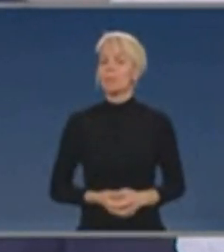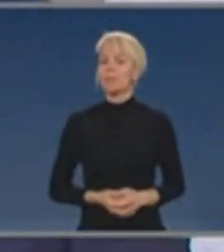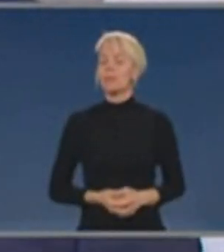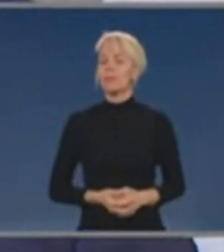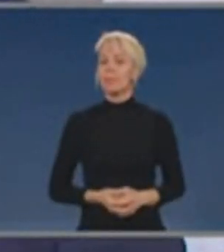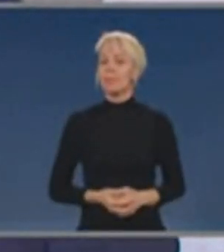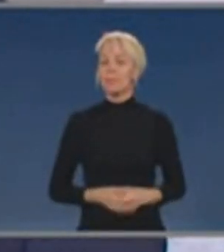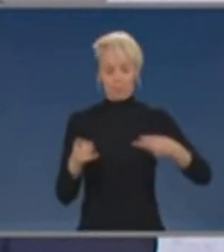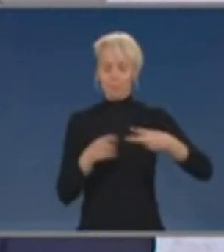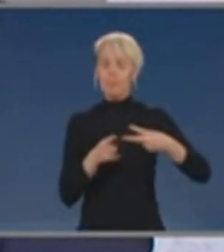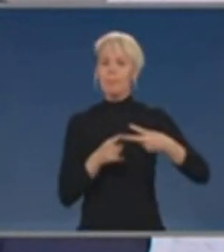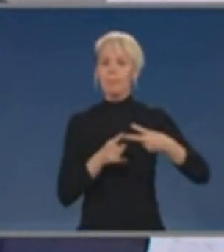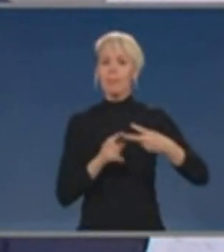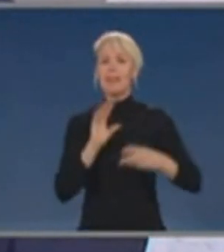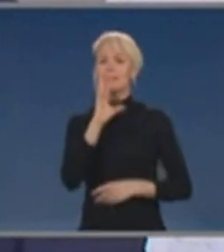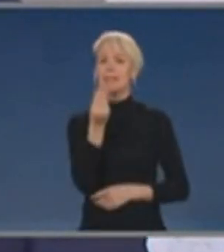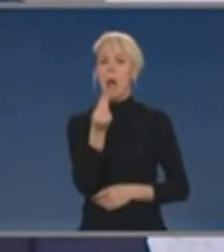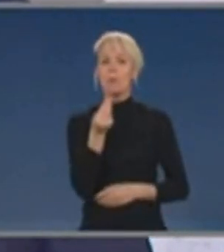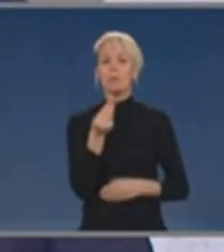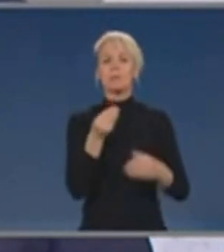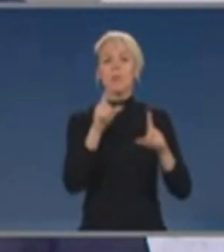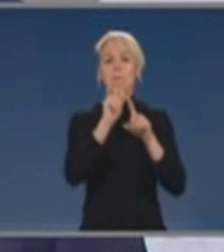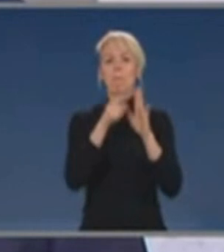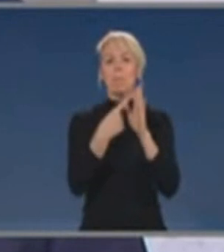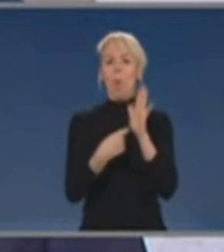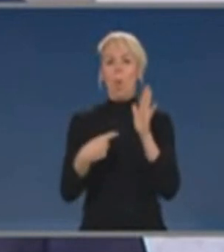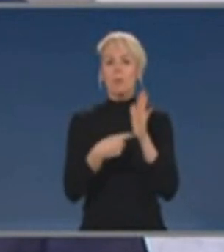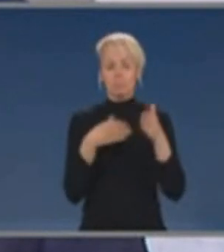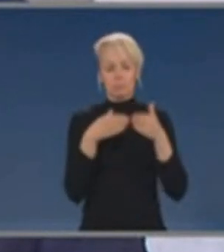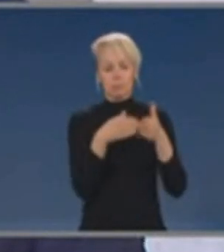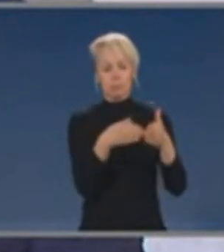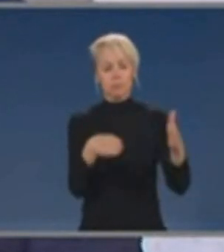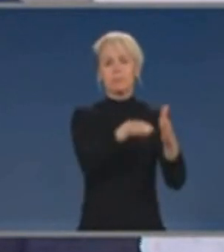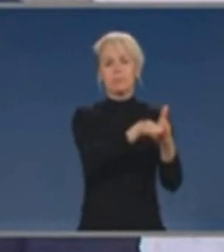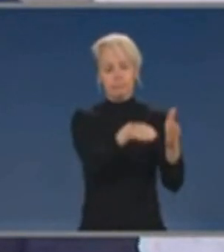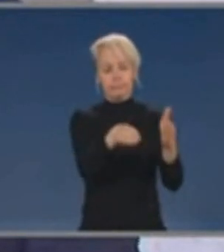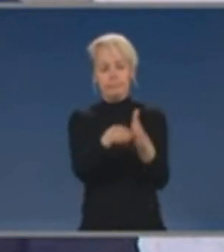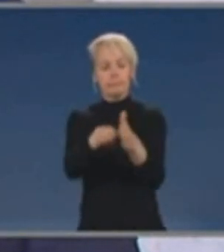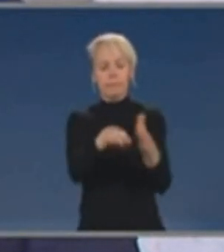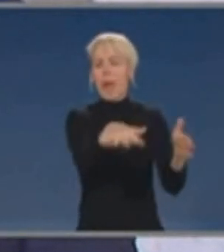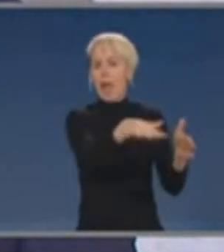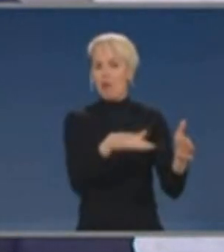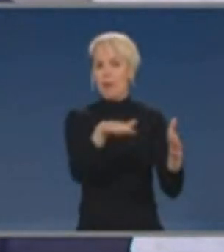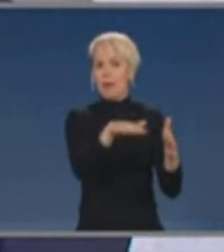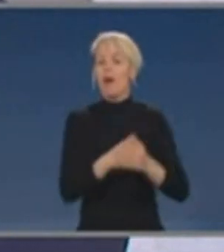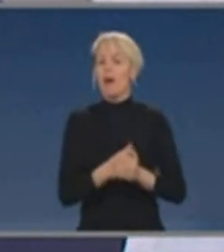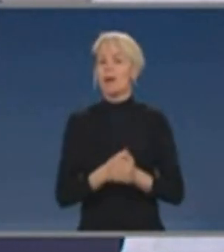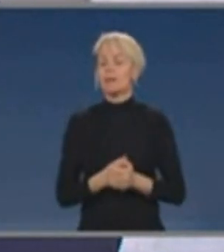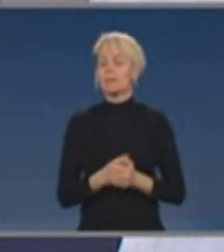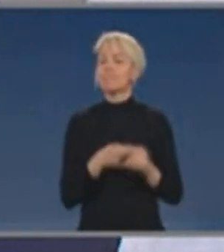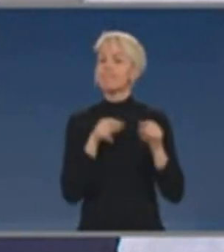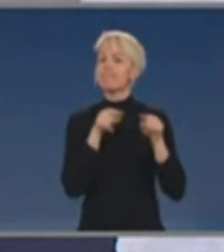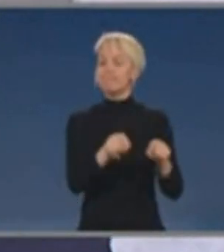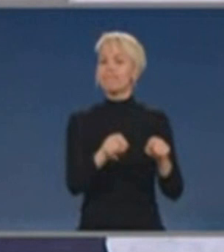lot of misunderstanding about the Darwin Port case. That issue was dealt with back in March